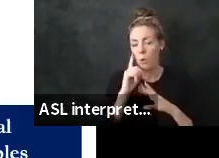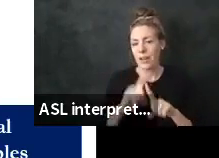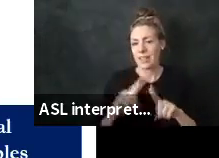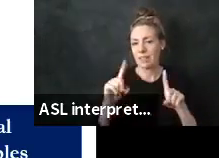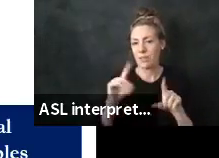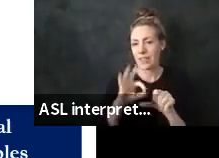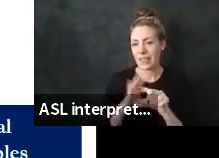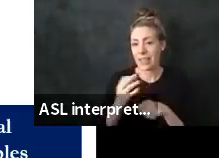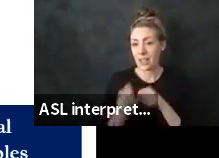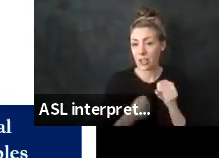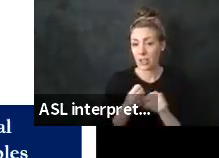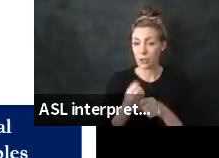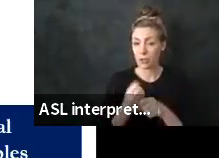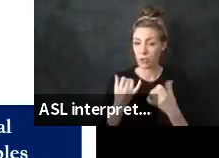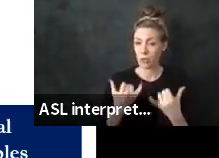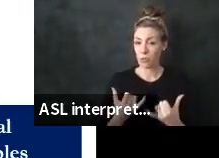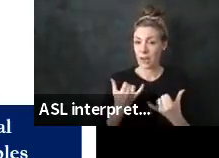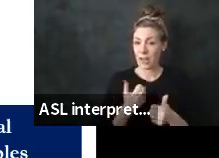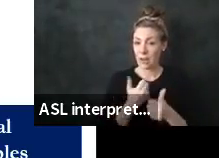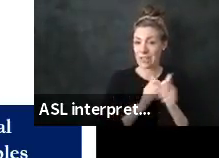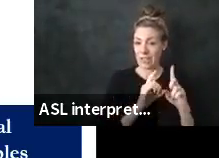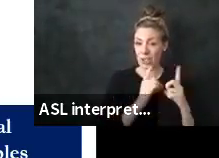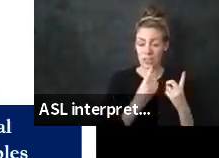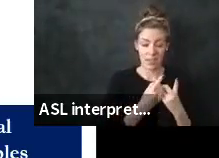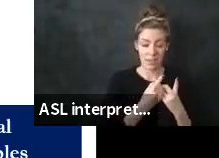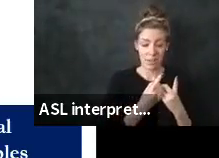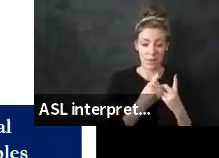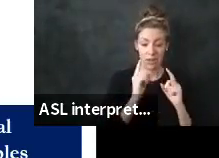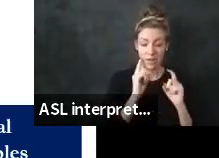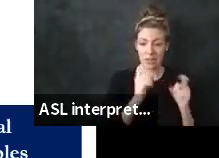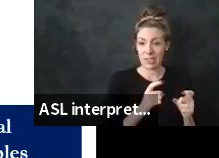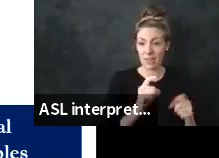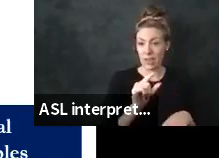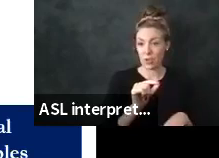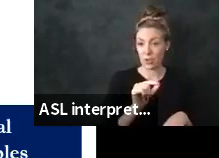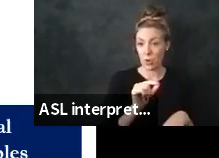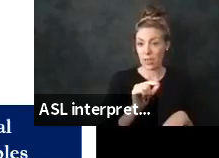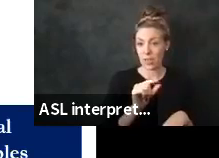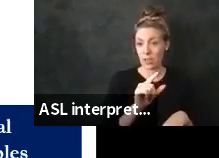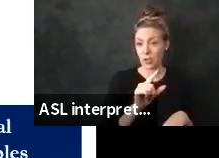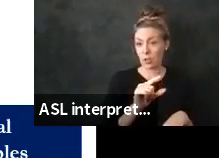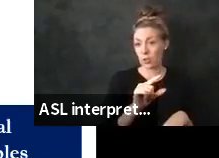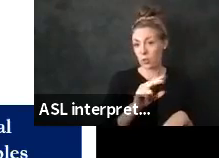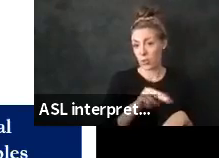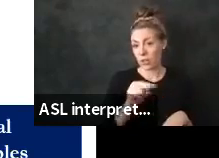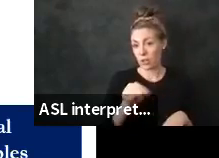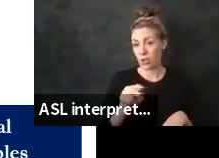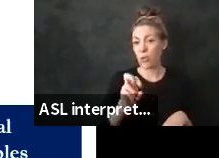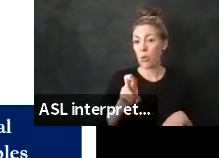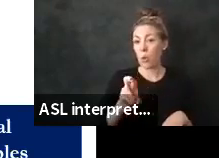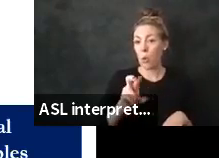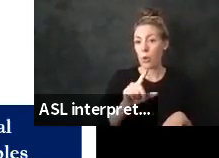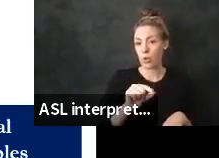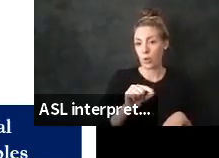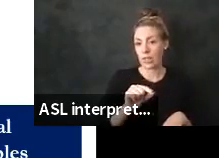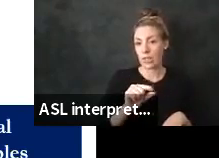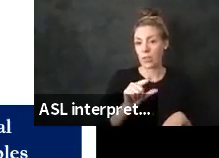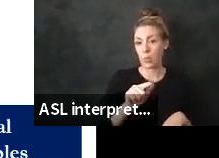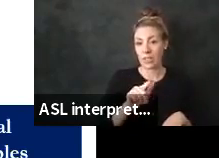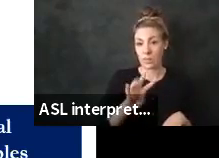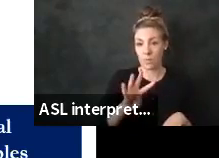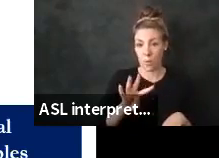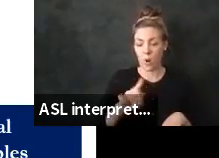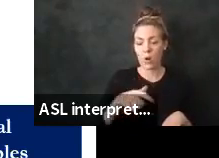So presently, each of the districts is assigned to either a 2022 or a 2024 year. So if we have